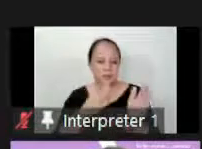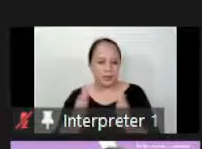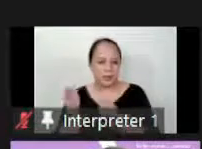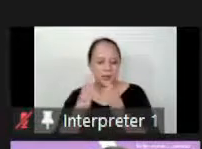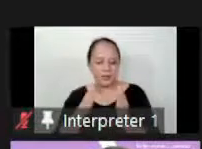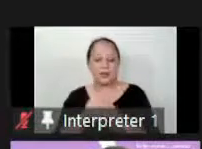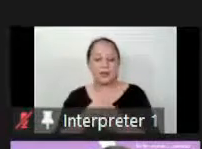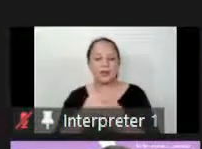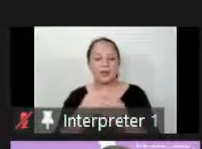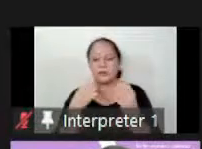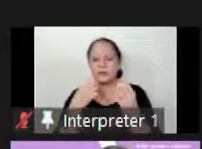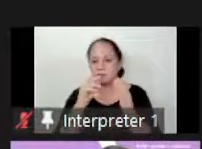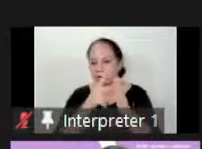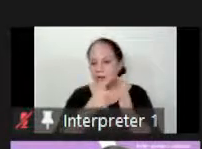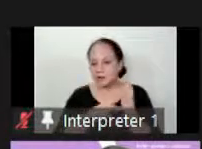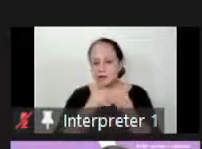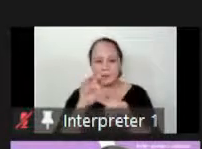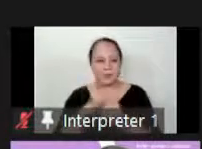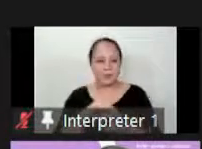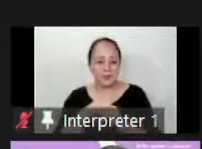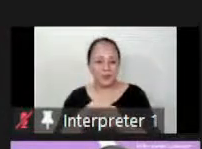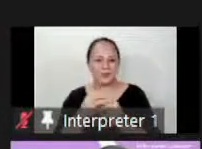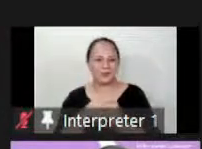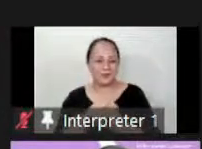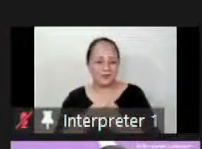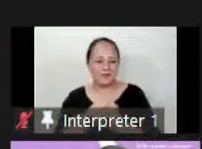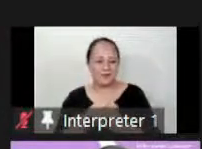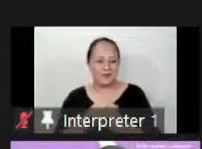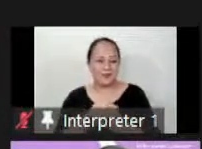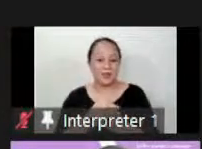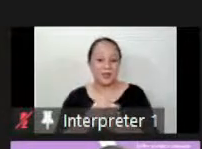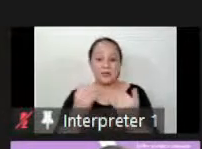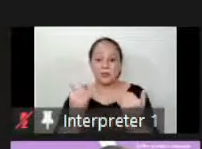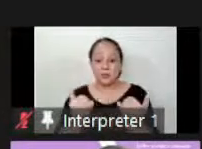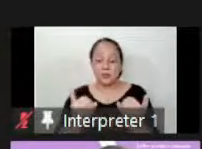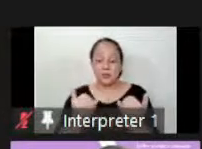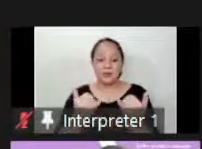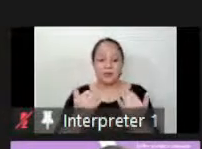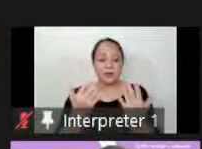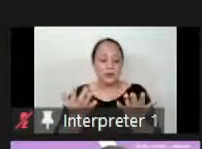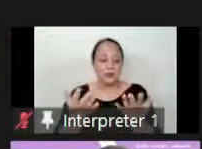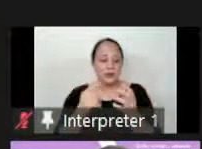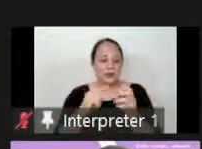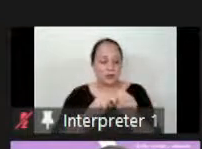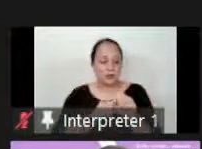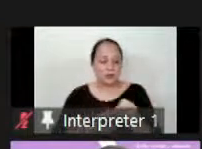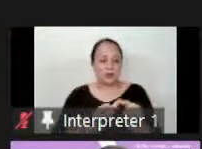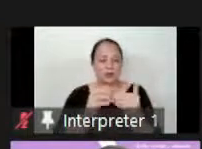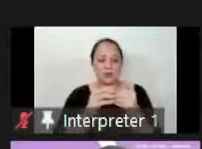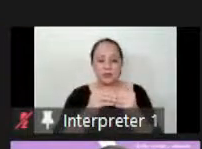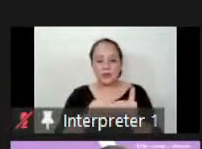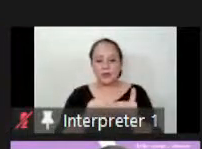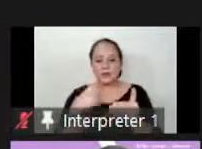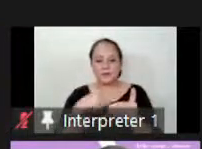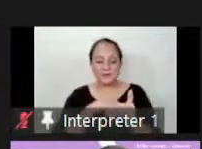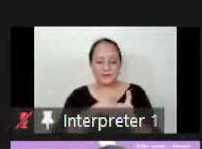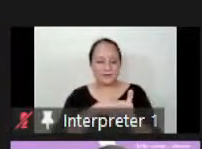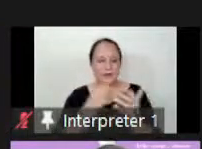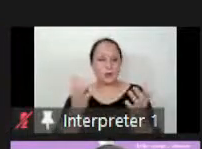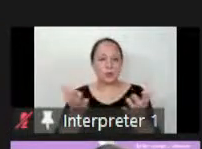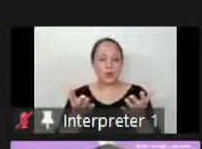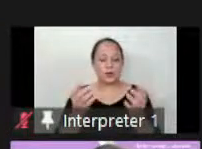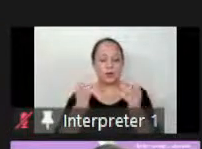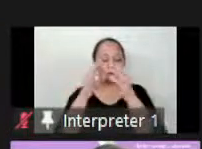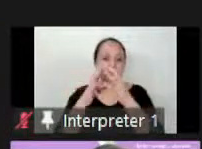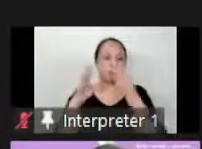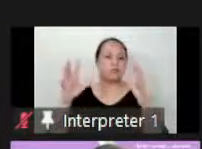to strengthen our policies and programs. May these milestones and plans guide us to